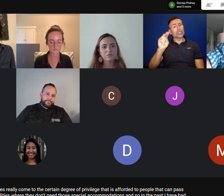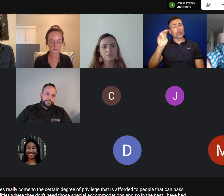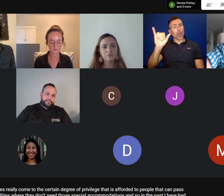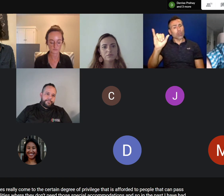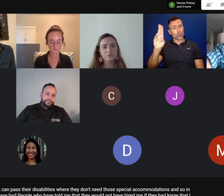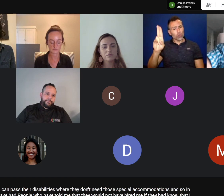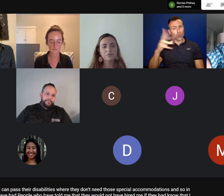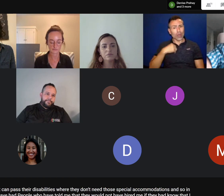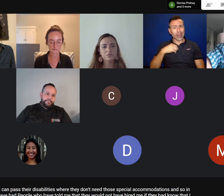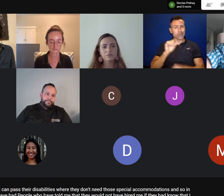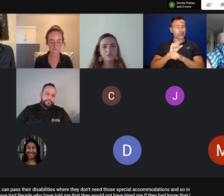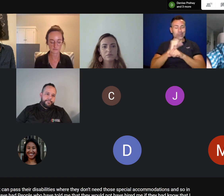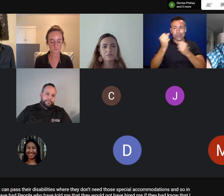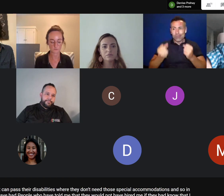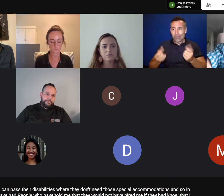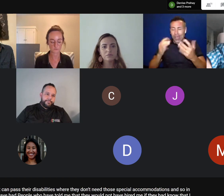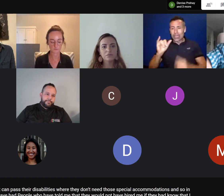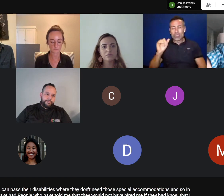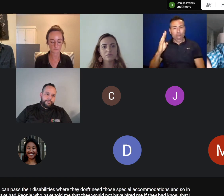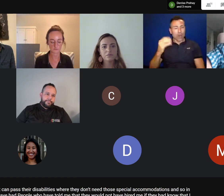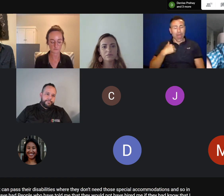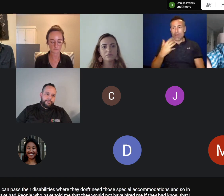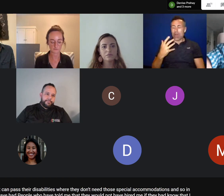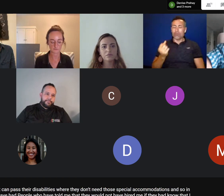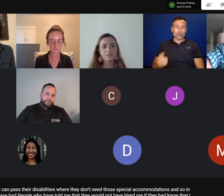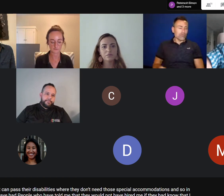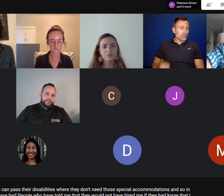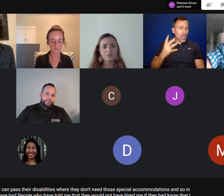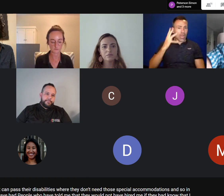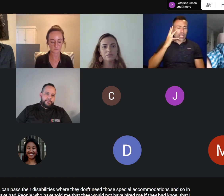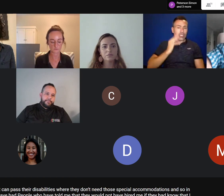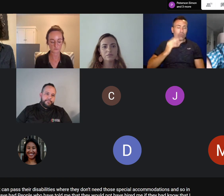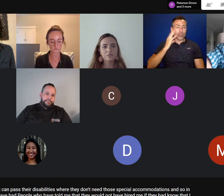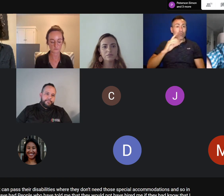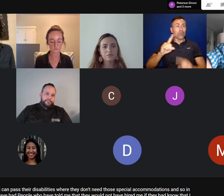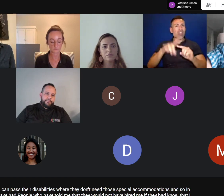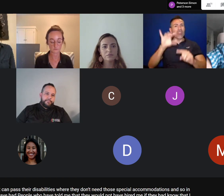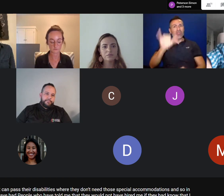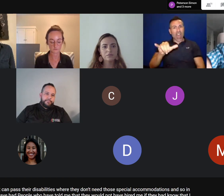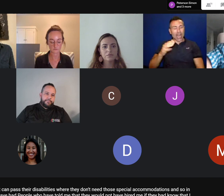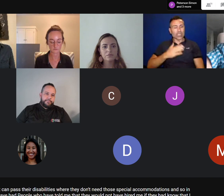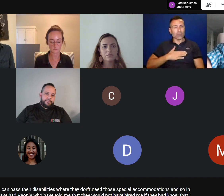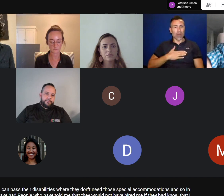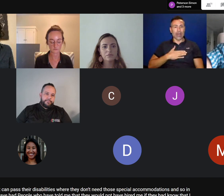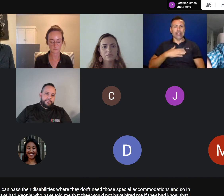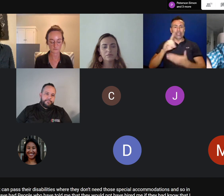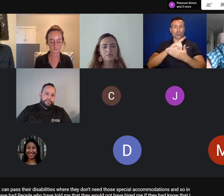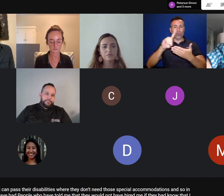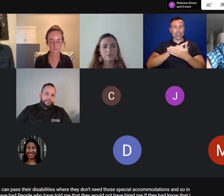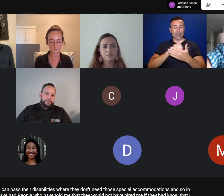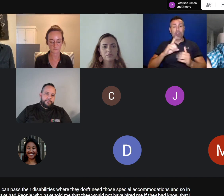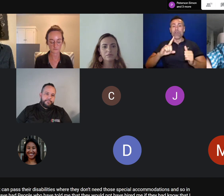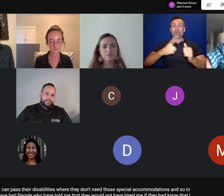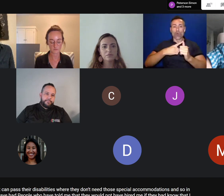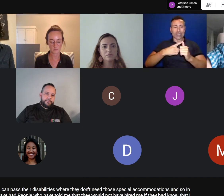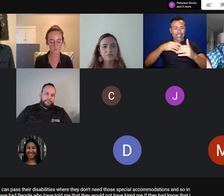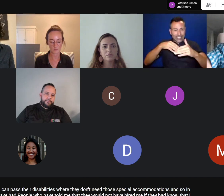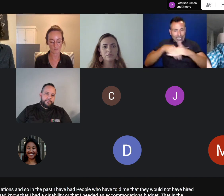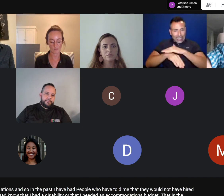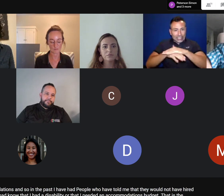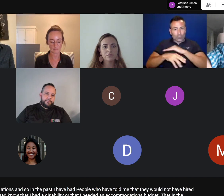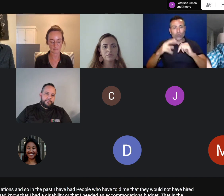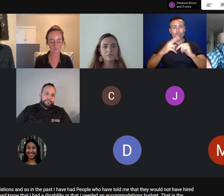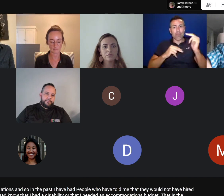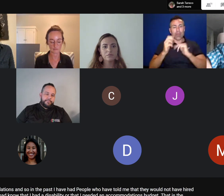experience. That is still the type of discrimination that I face getting into the door. Employers are scared